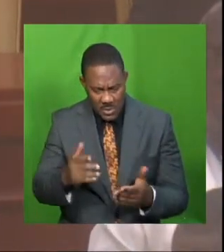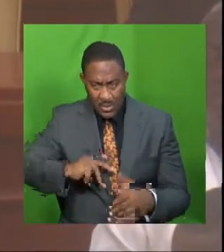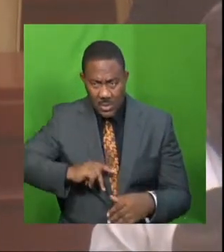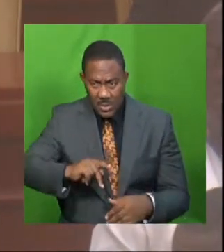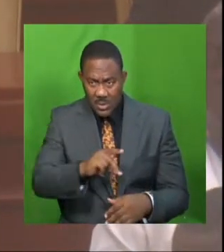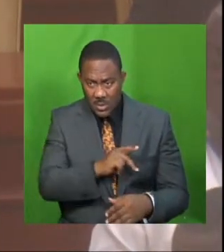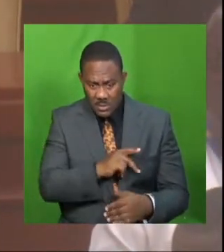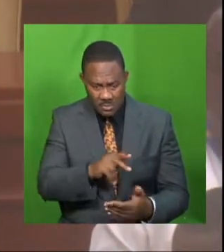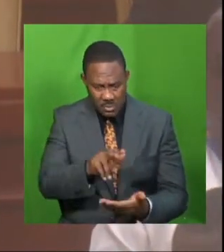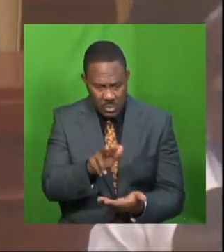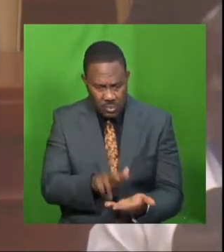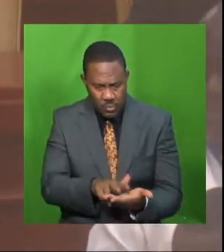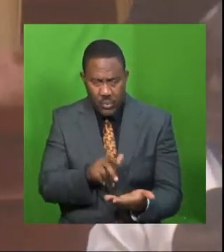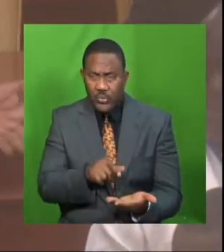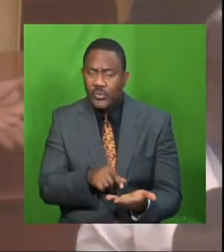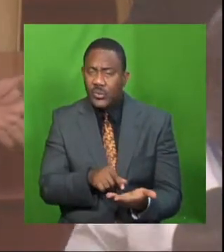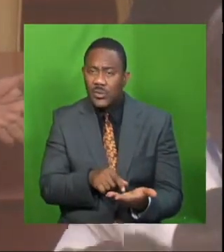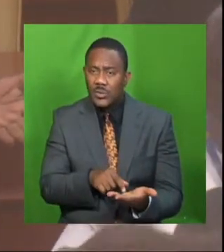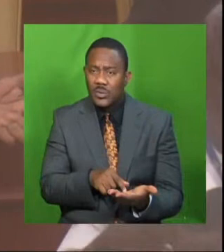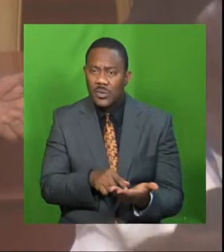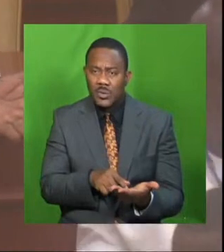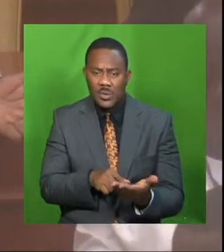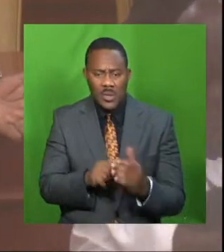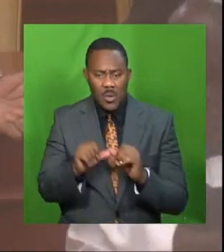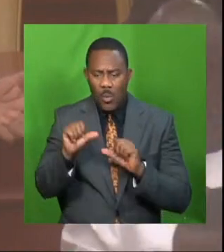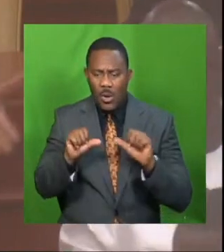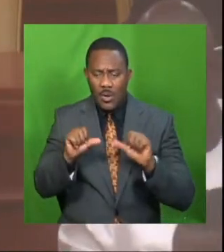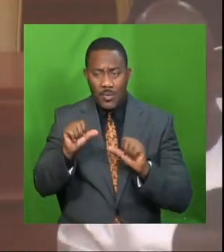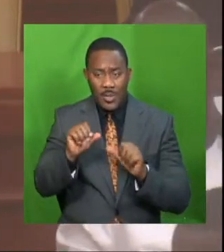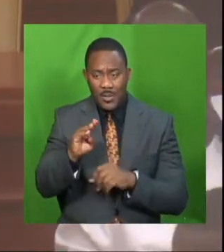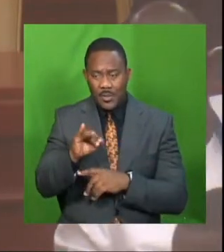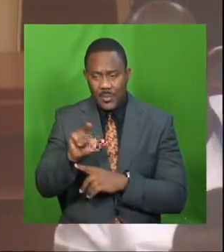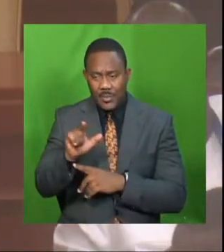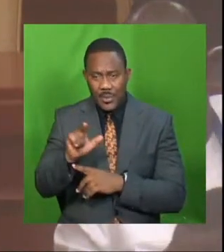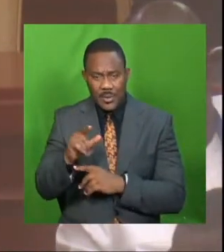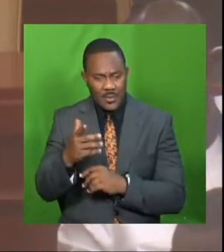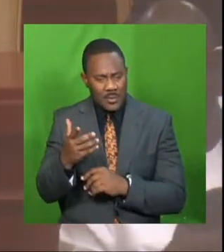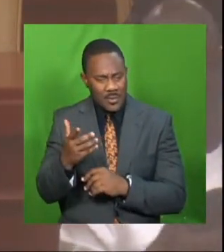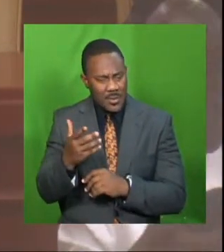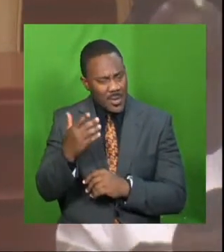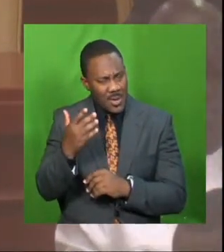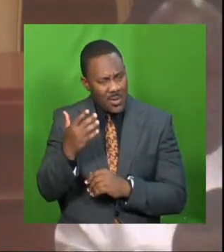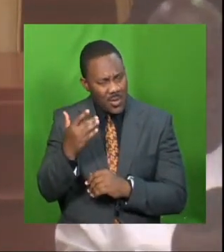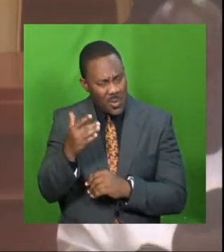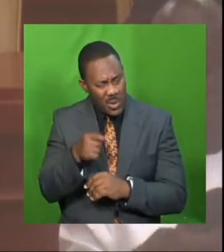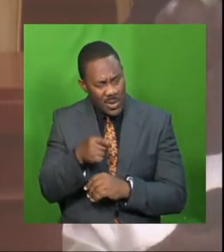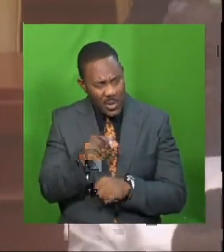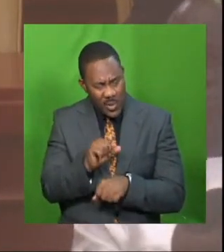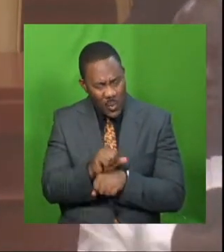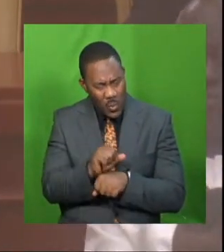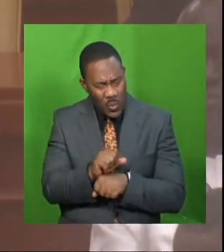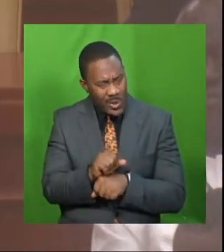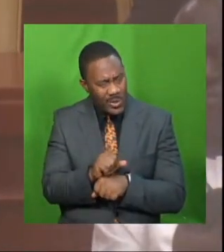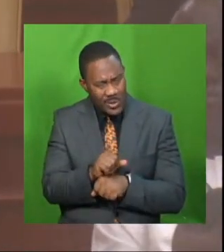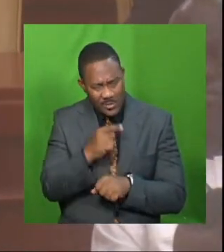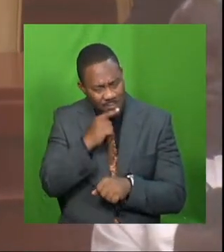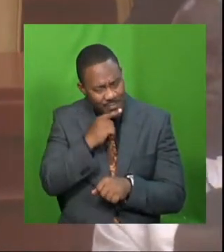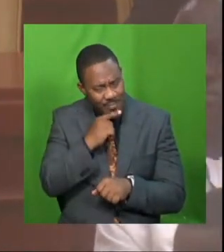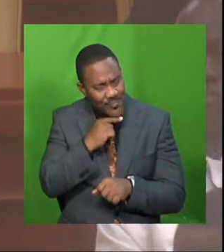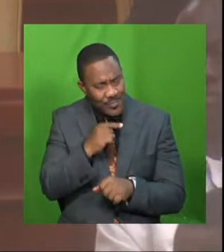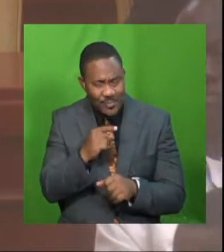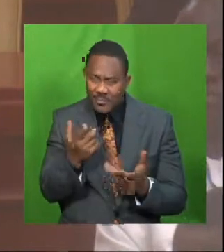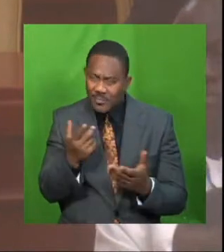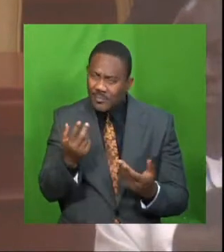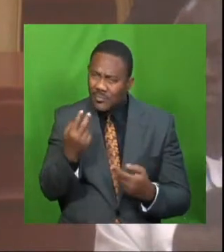Parliament approves, and there's appropriation bill. So why would their work be hampered by lack